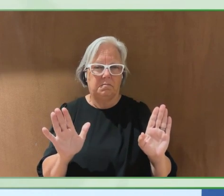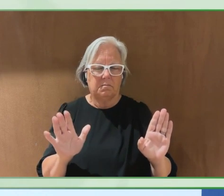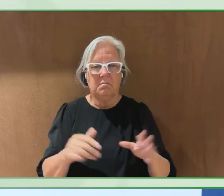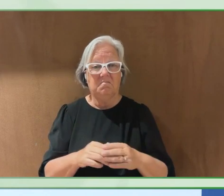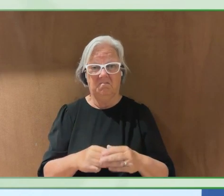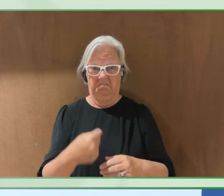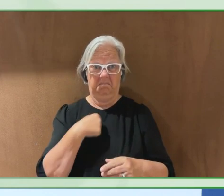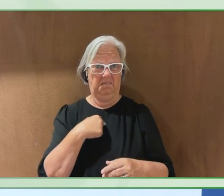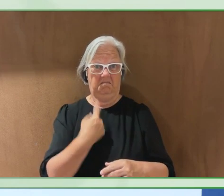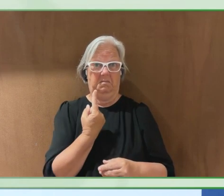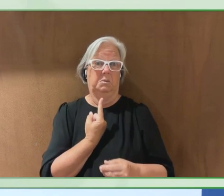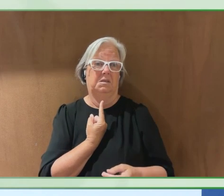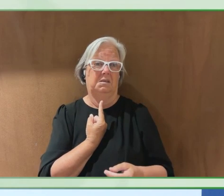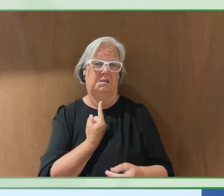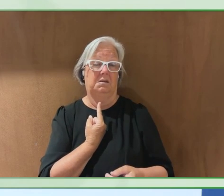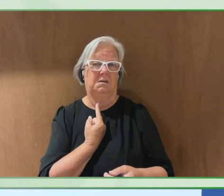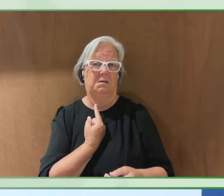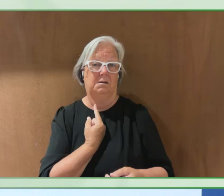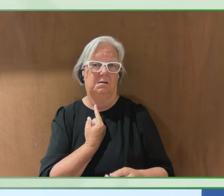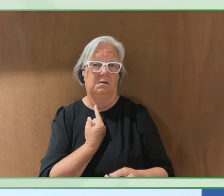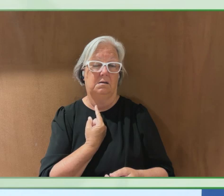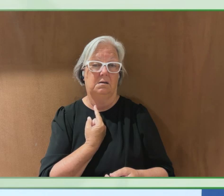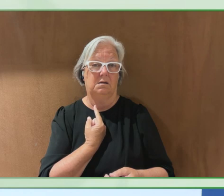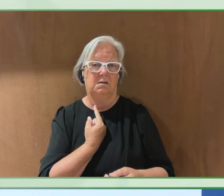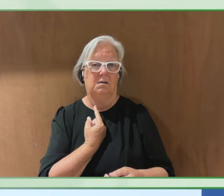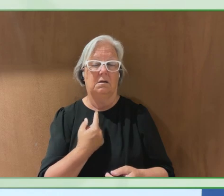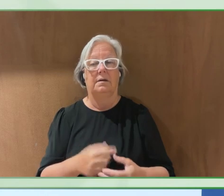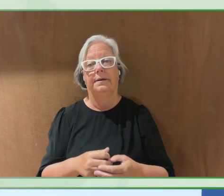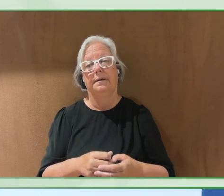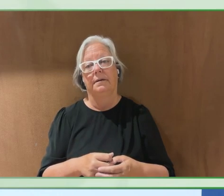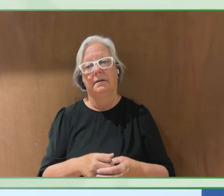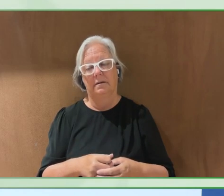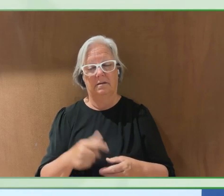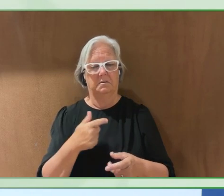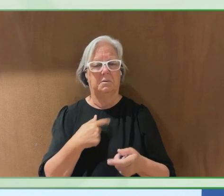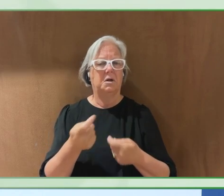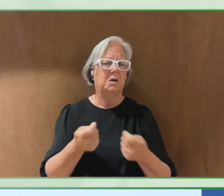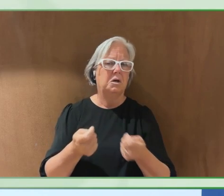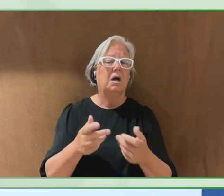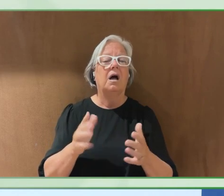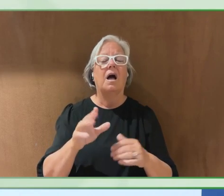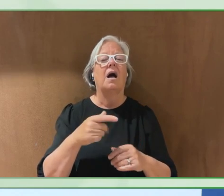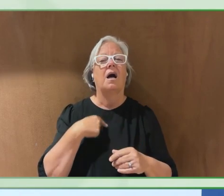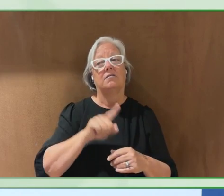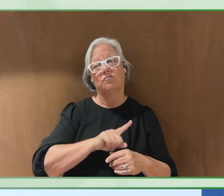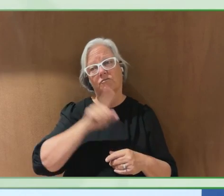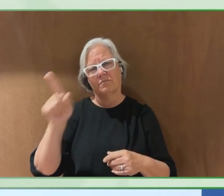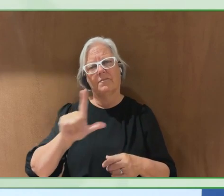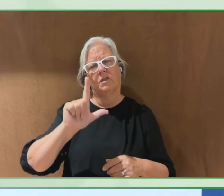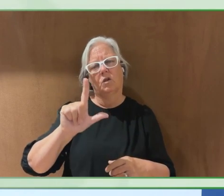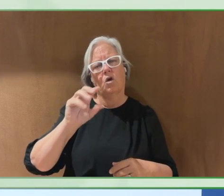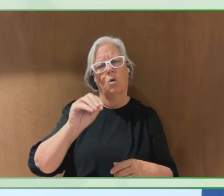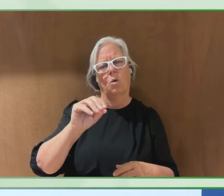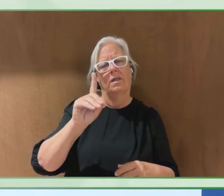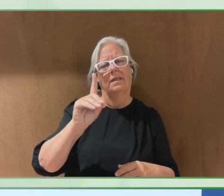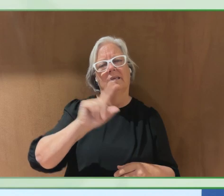if I managed to move to Lodz and for the first time I am actually renting an apartment.